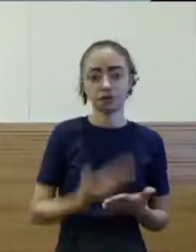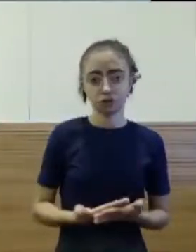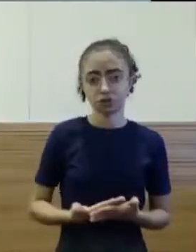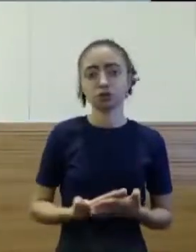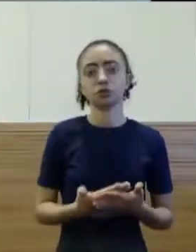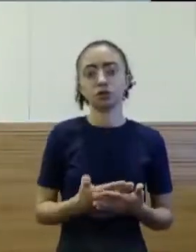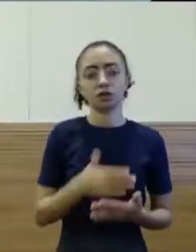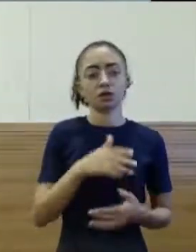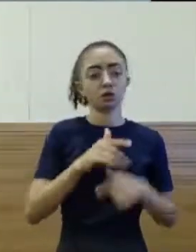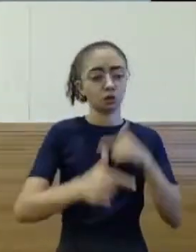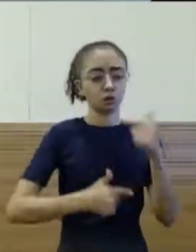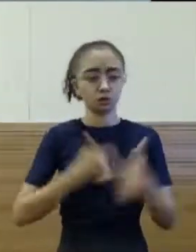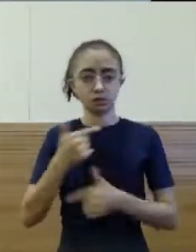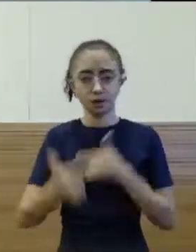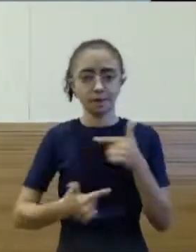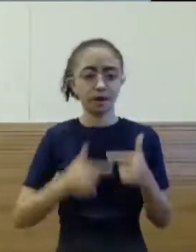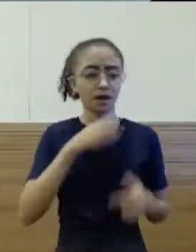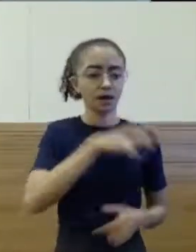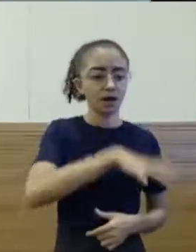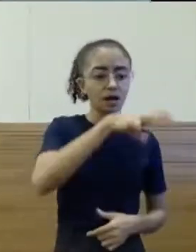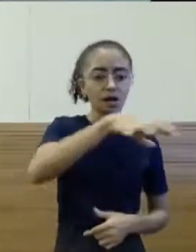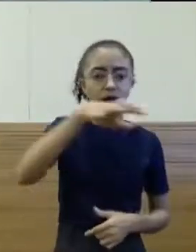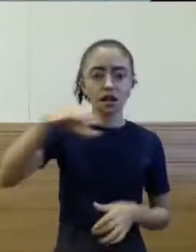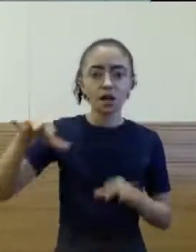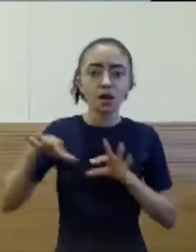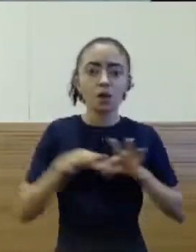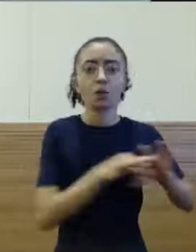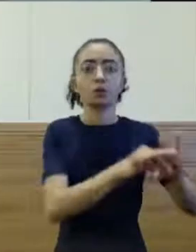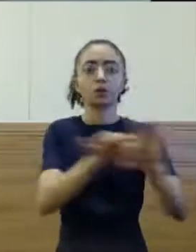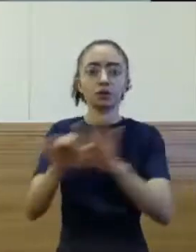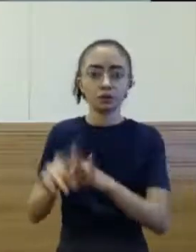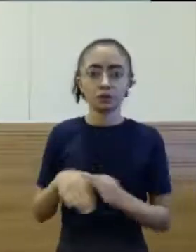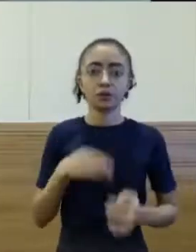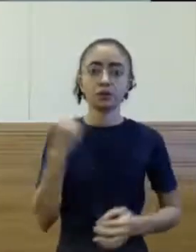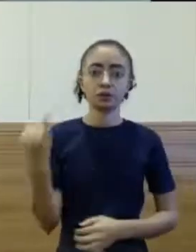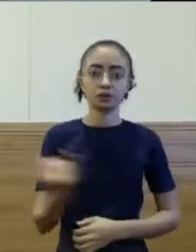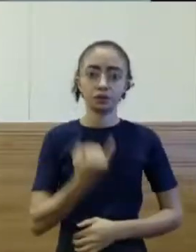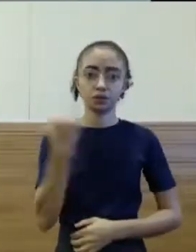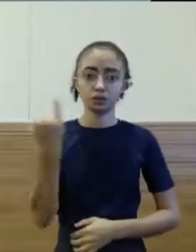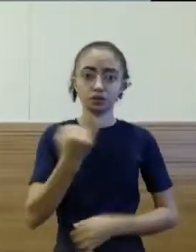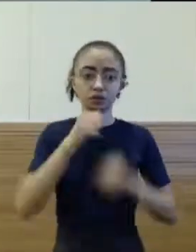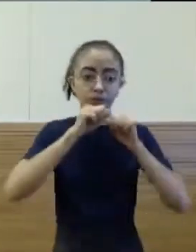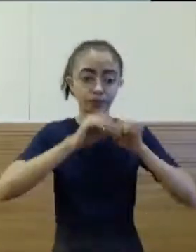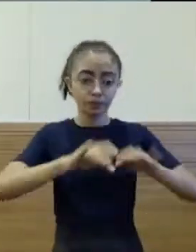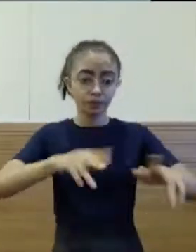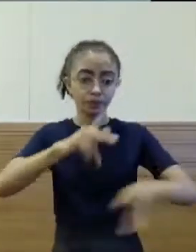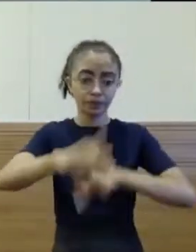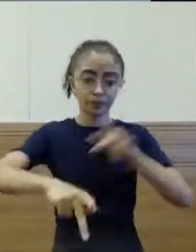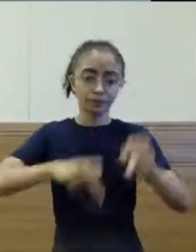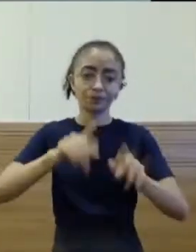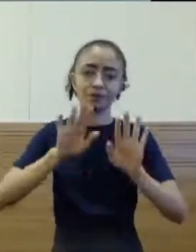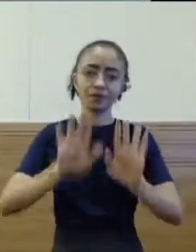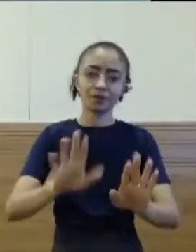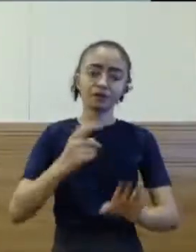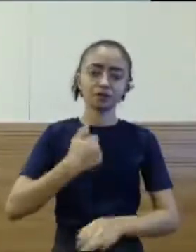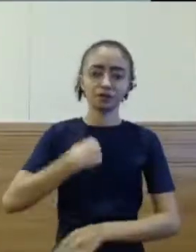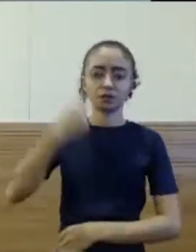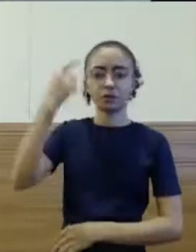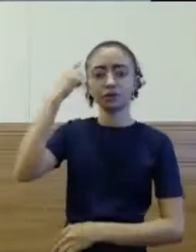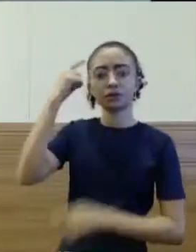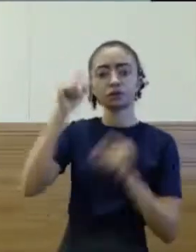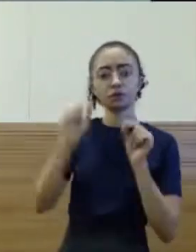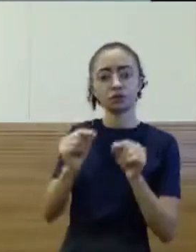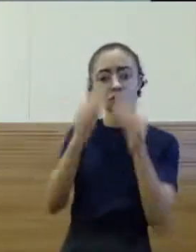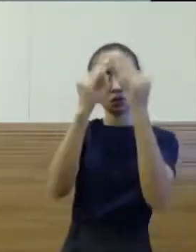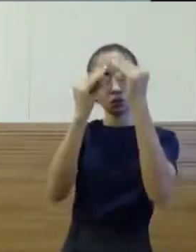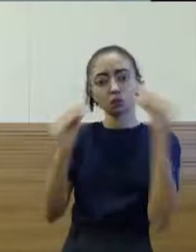para work is la very cobertura de important la población for indígena us en to reach México. most of the En population. México, en México creo But in que case of vamos a Mexico, tomar la experiencia con we're